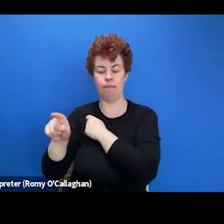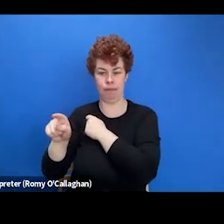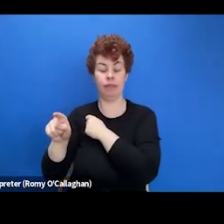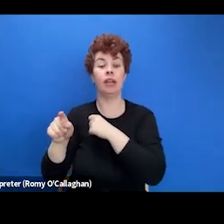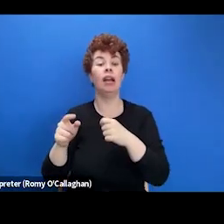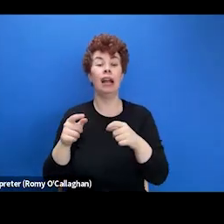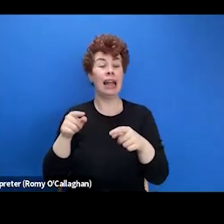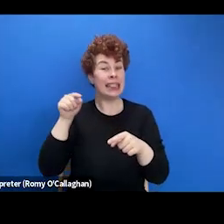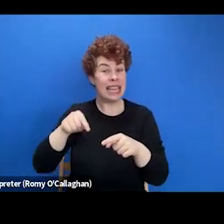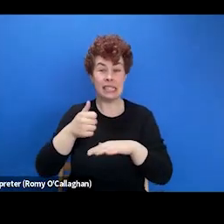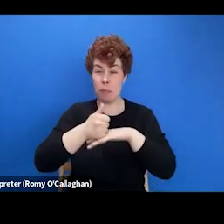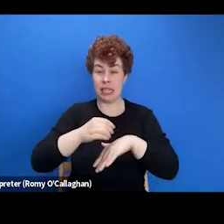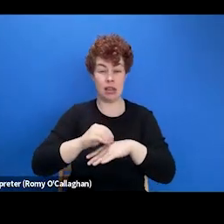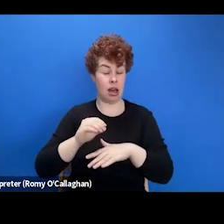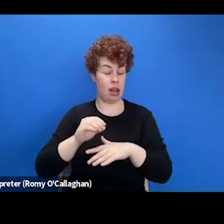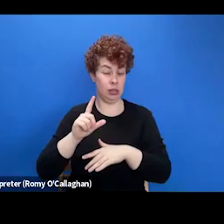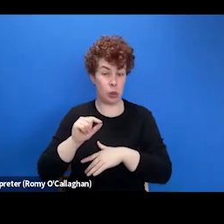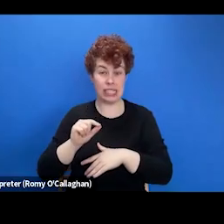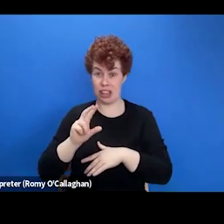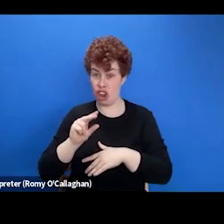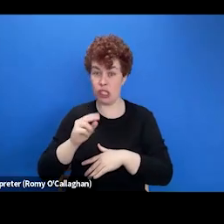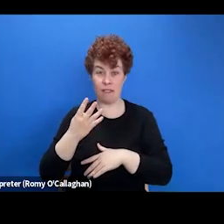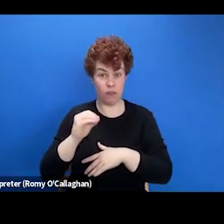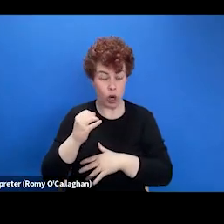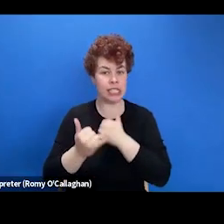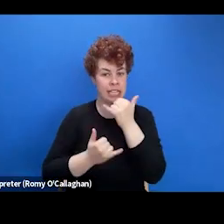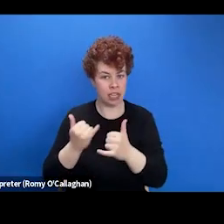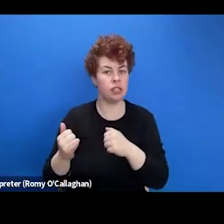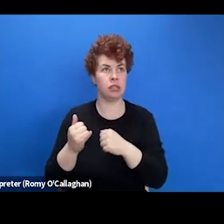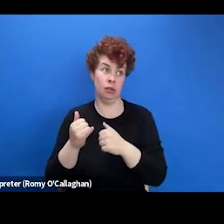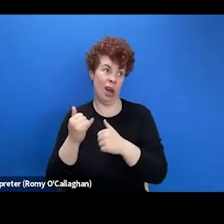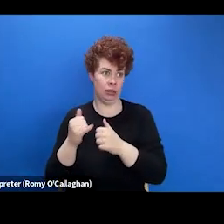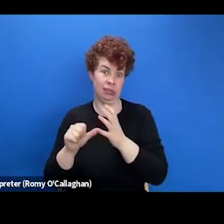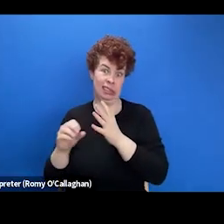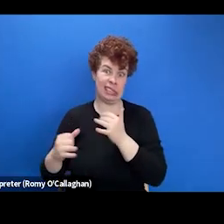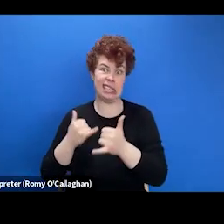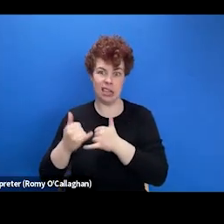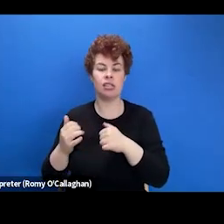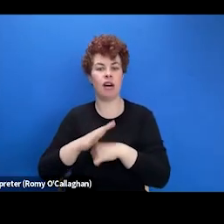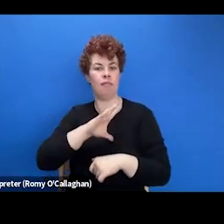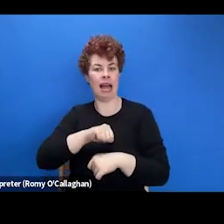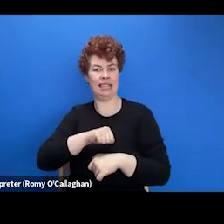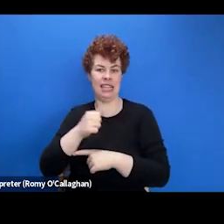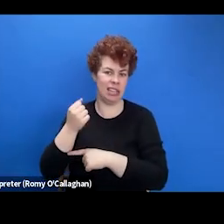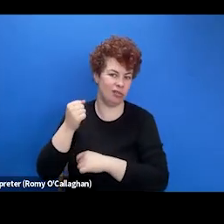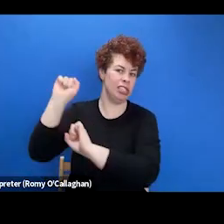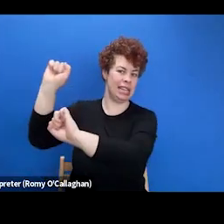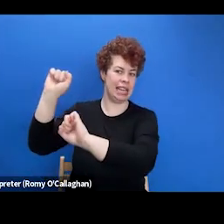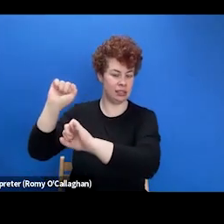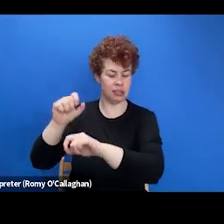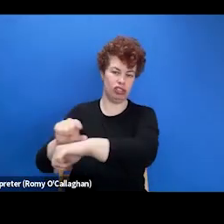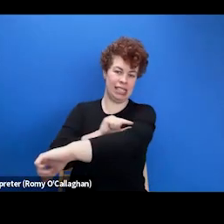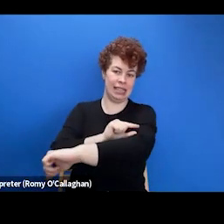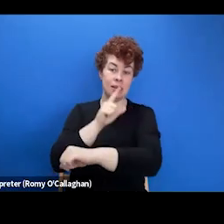decades and inspired by decades of Palestinian popular resistance, but it's also especially